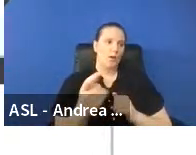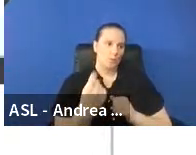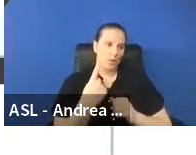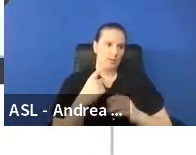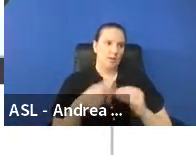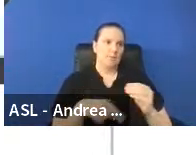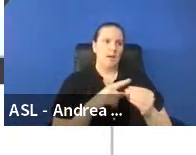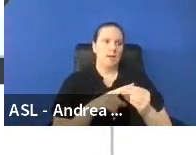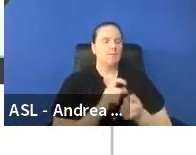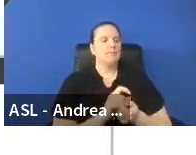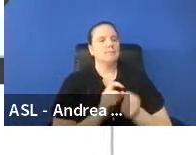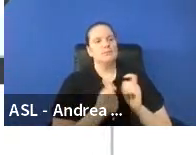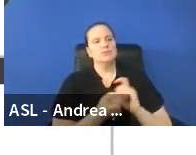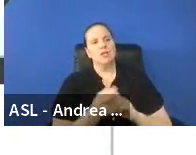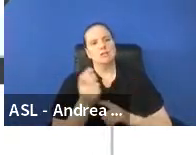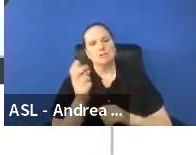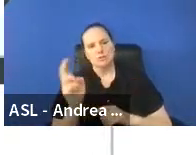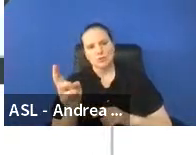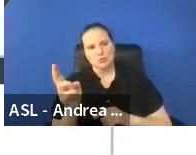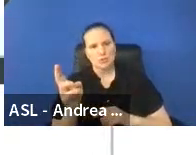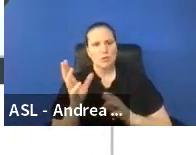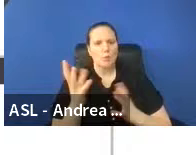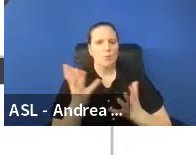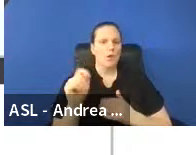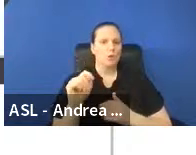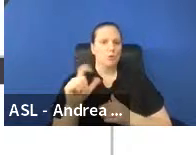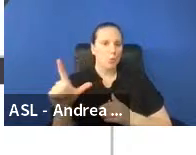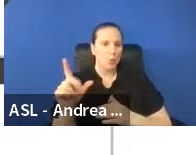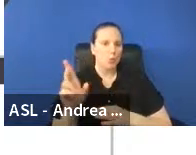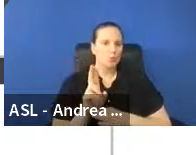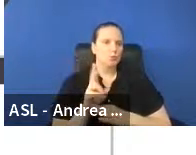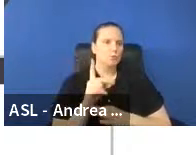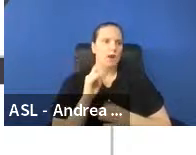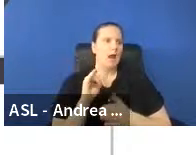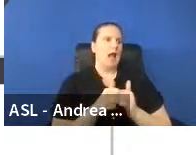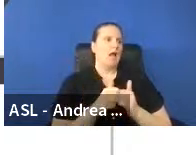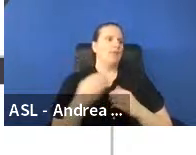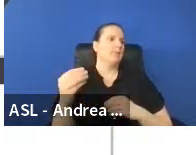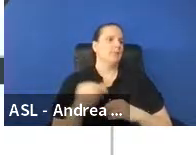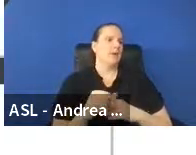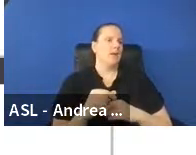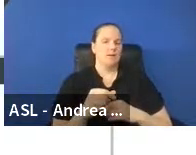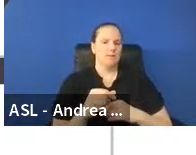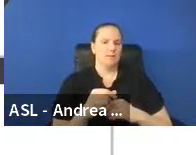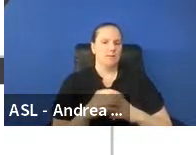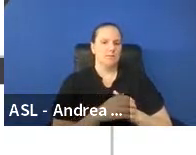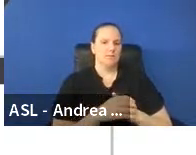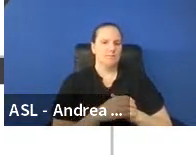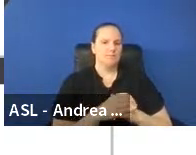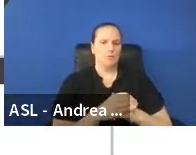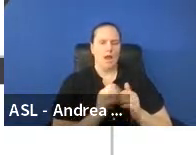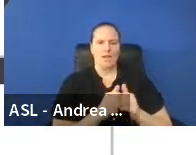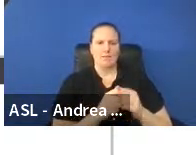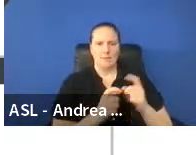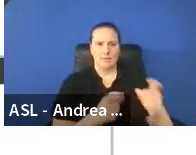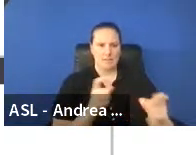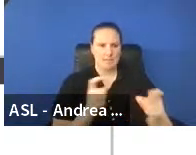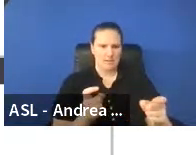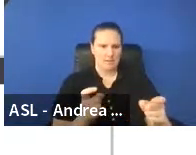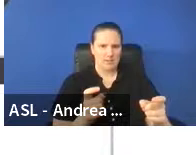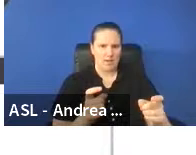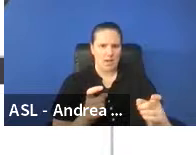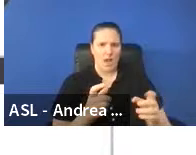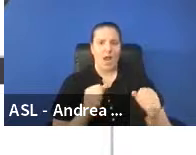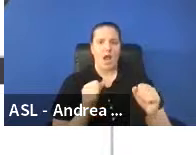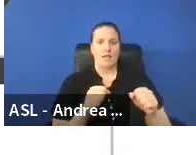about maybe changing historically what tolls have been used for and how they've been paid or how they've been allocated, I